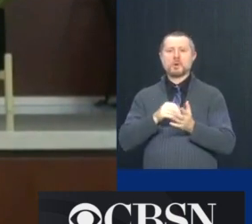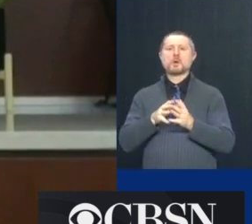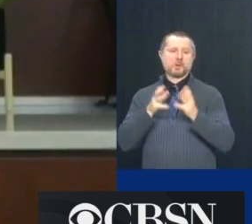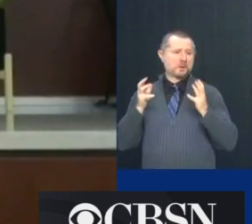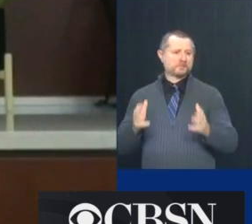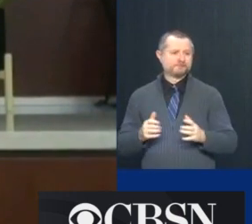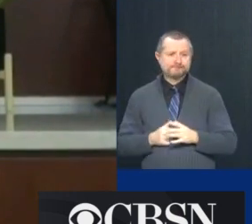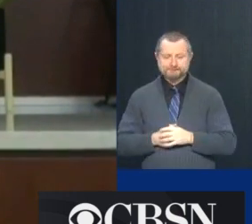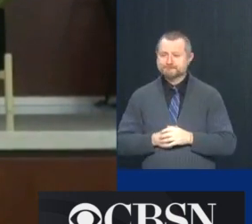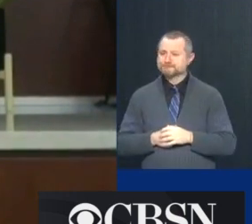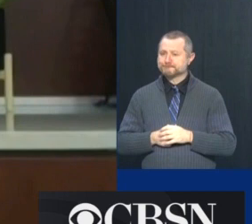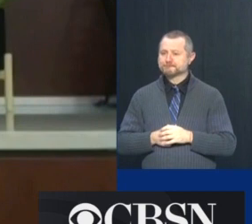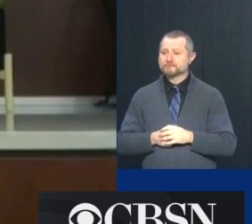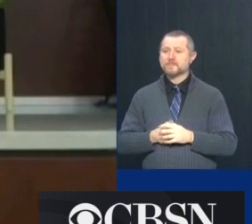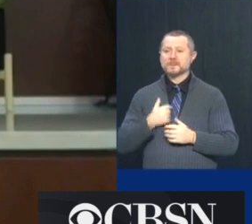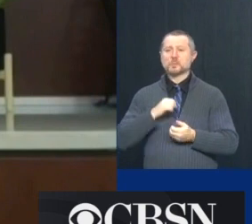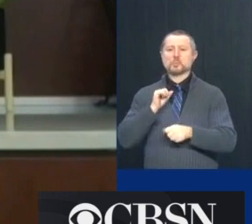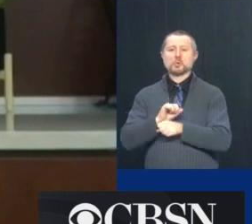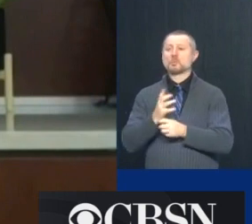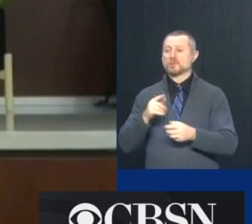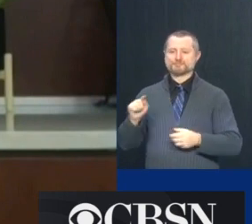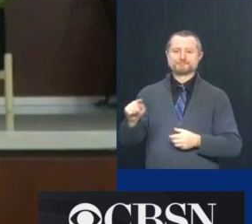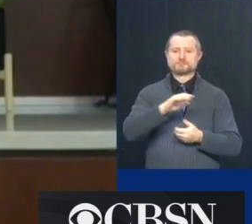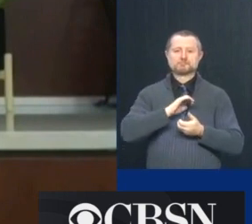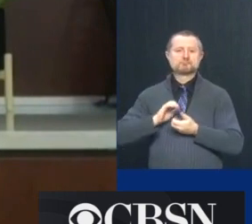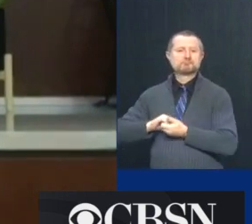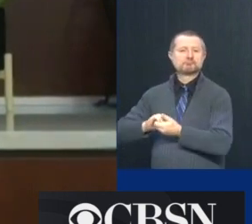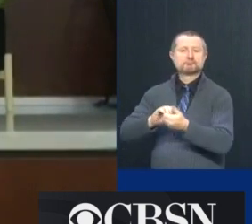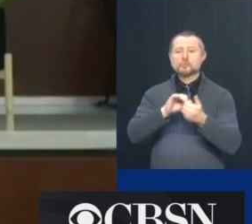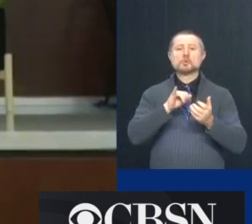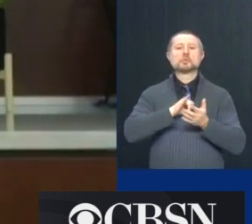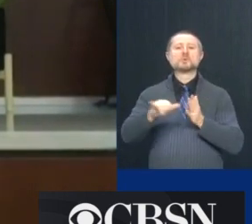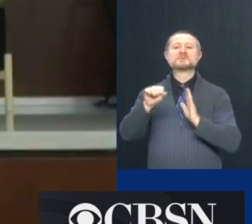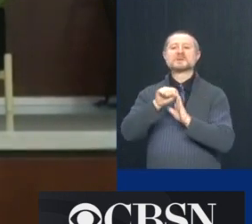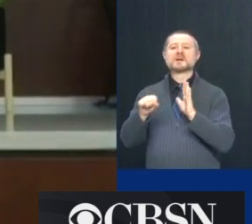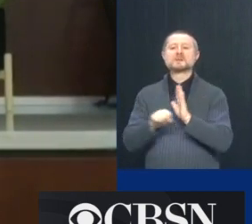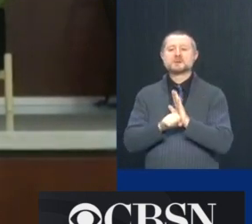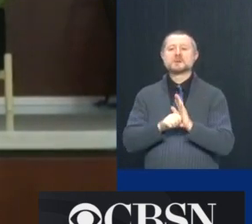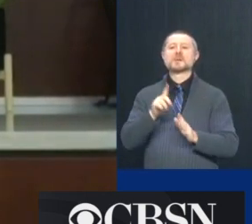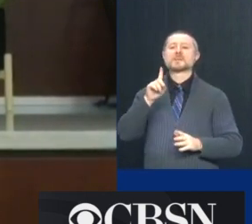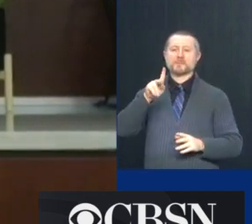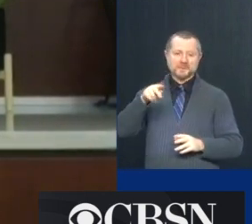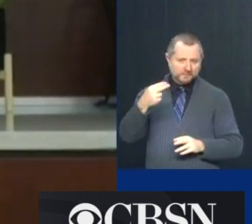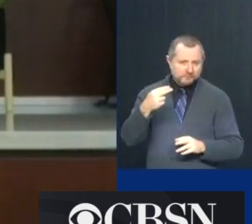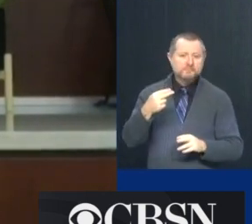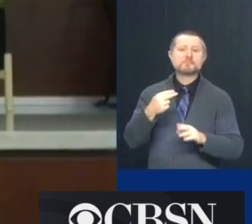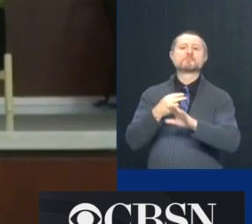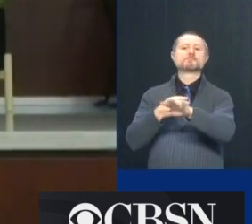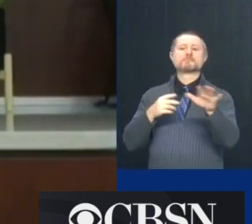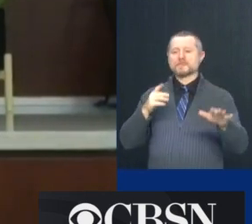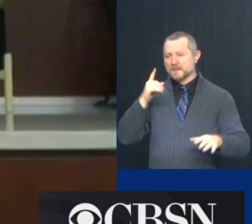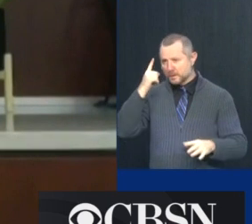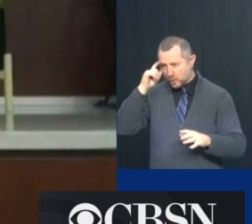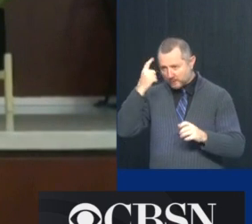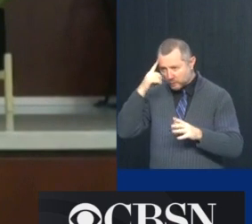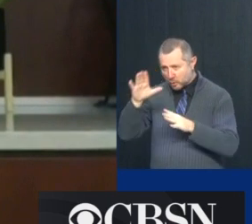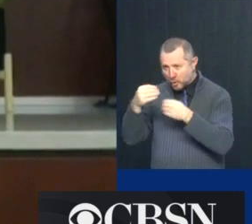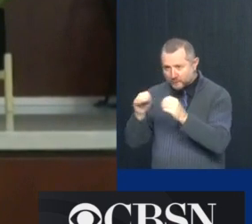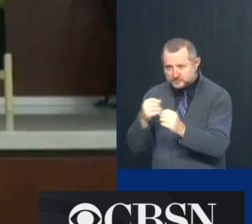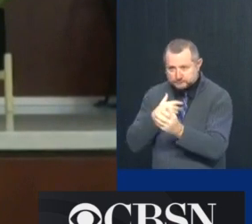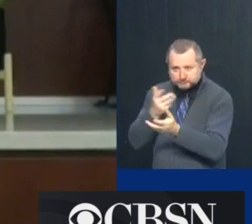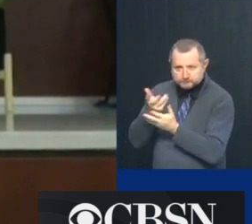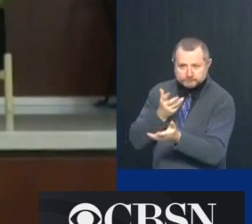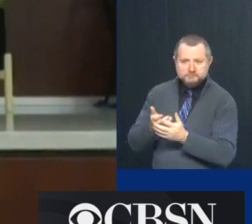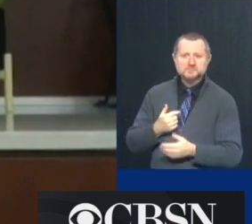in glove with the New York State Department of Health, with your office particularly, we've come to terms with